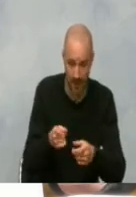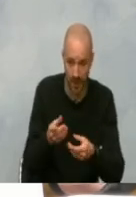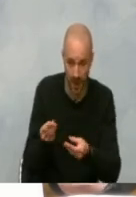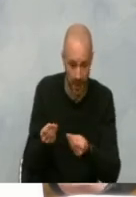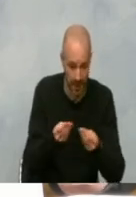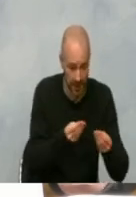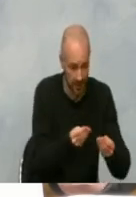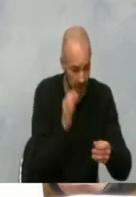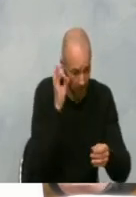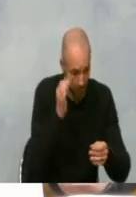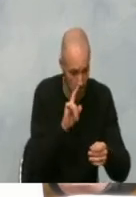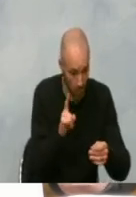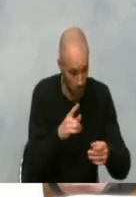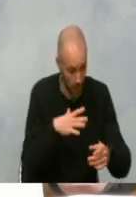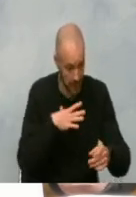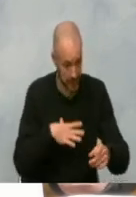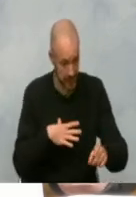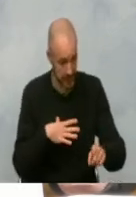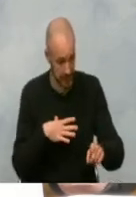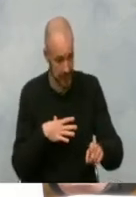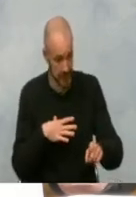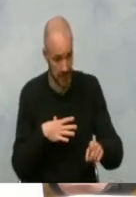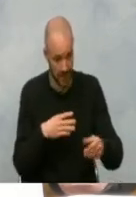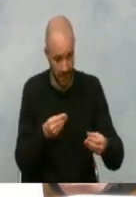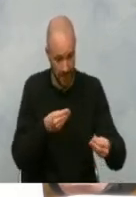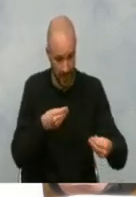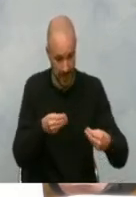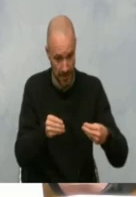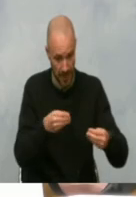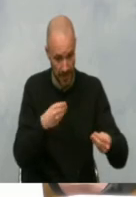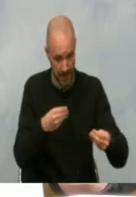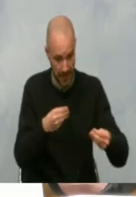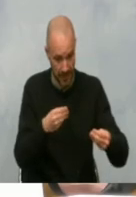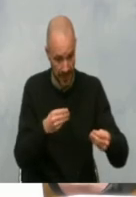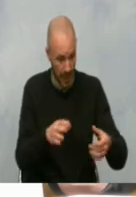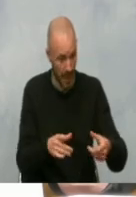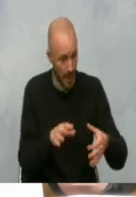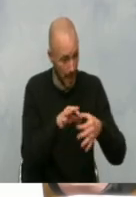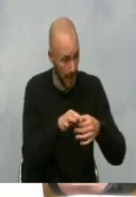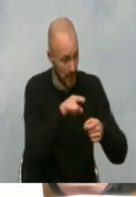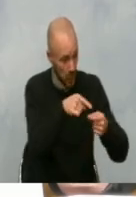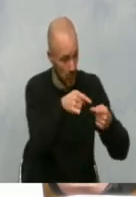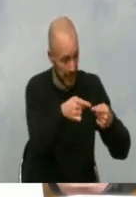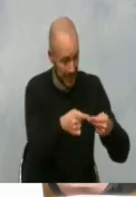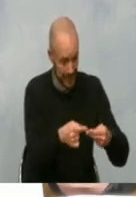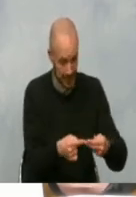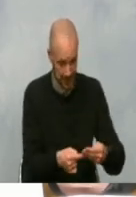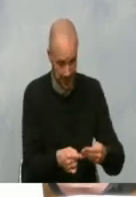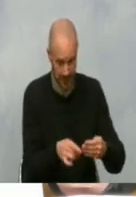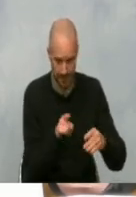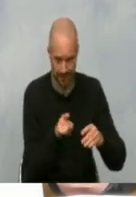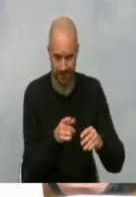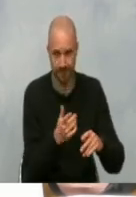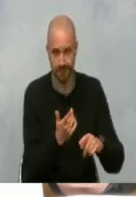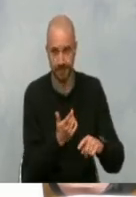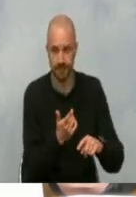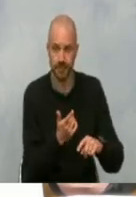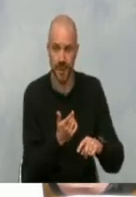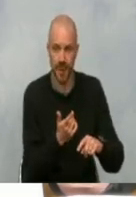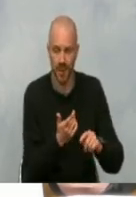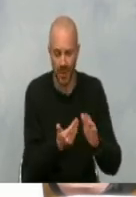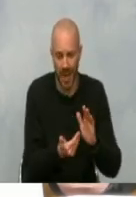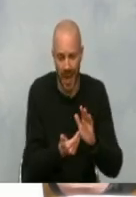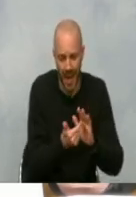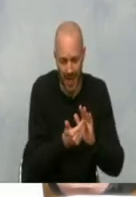councils what they were looking for in terms of flexibility around those items. There were caveats included